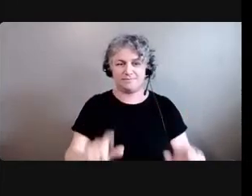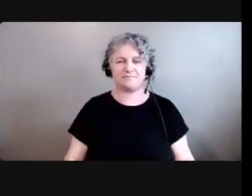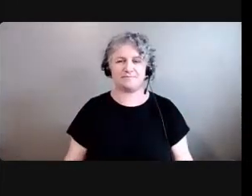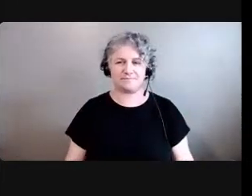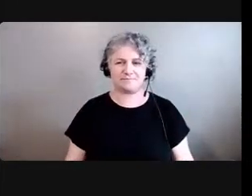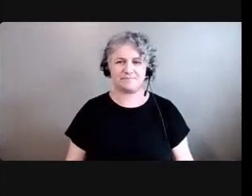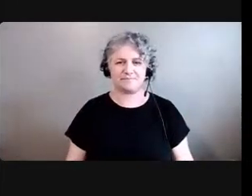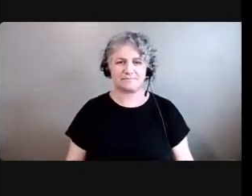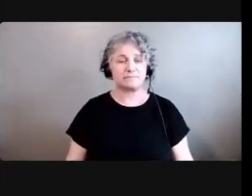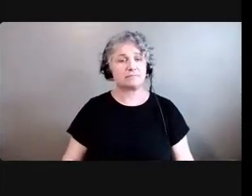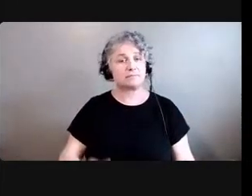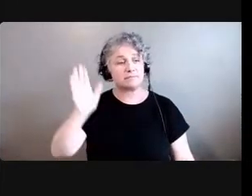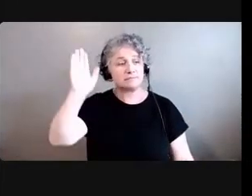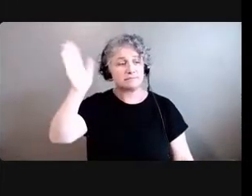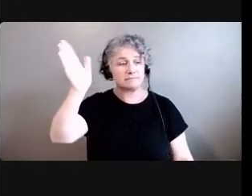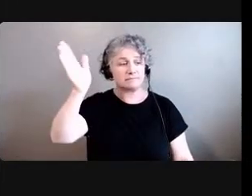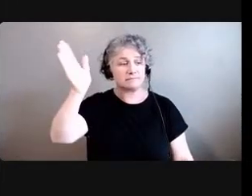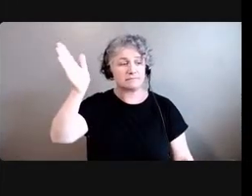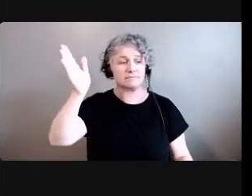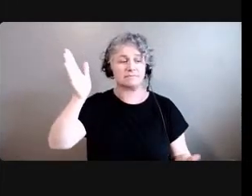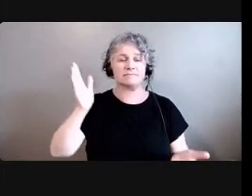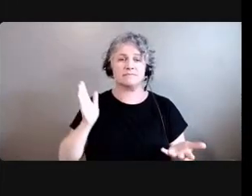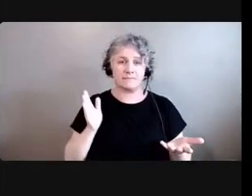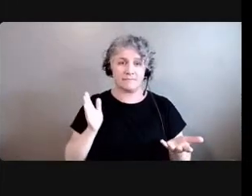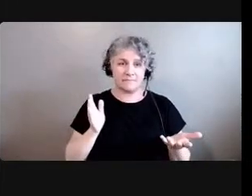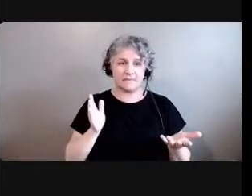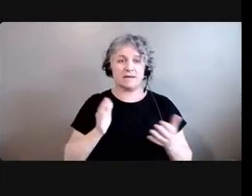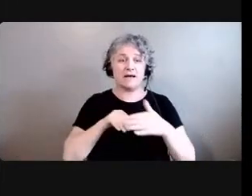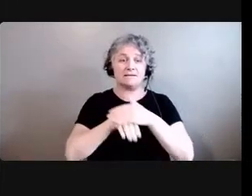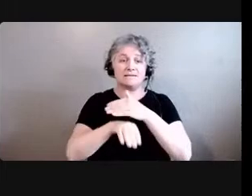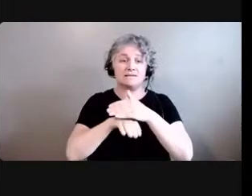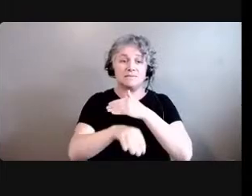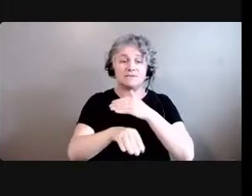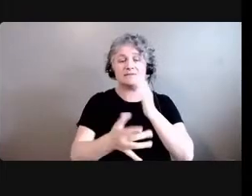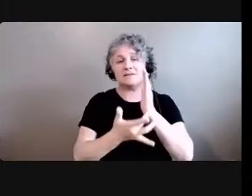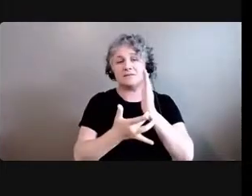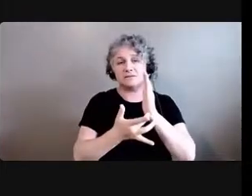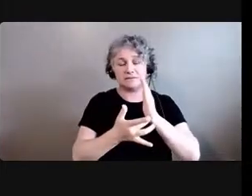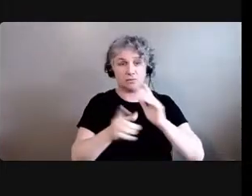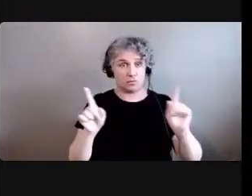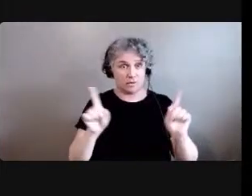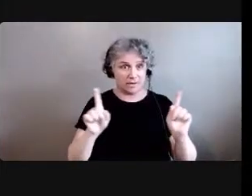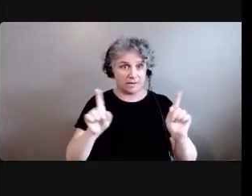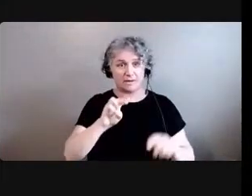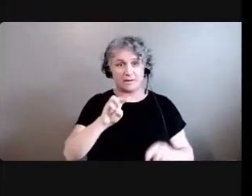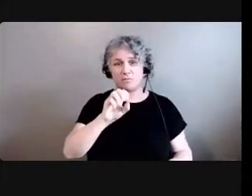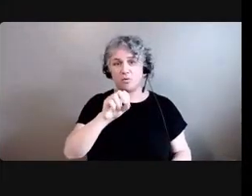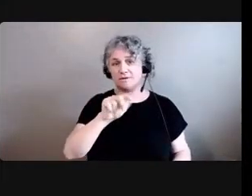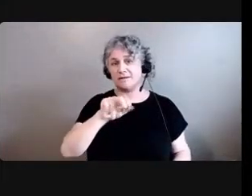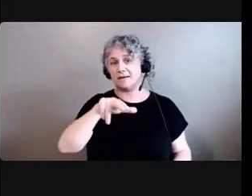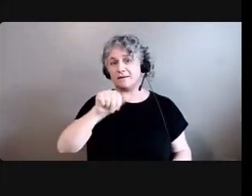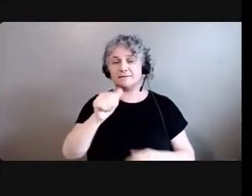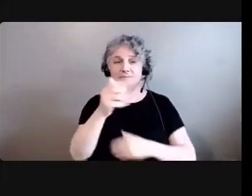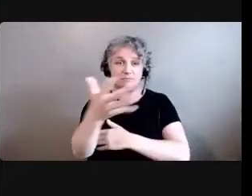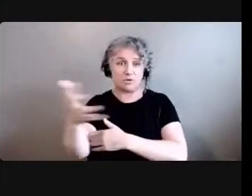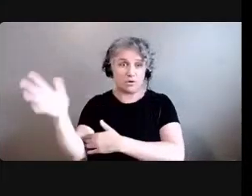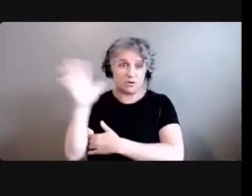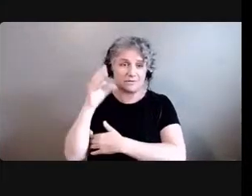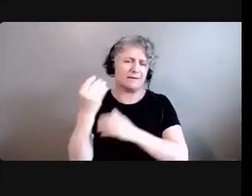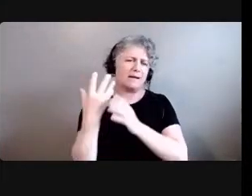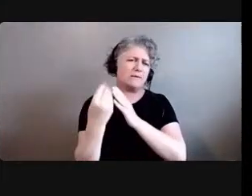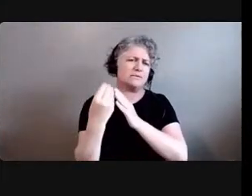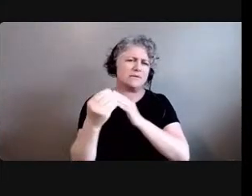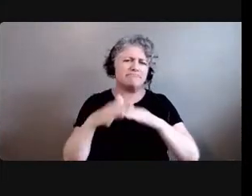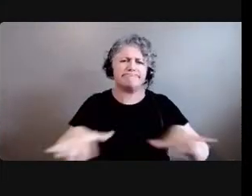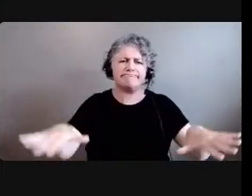So my presentation is titled Accessible Technology in Montana's Parks and Outdoor Spaces. Again,